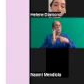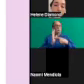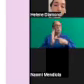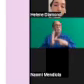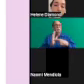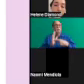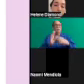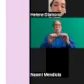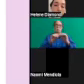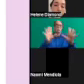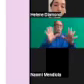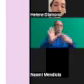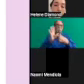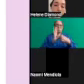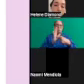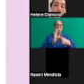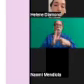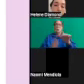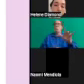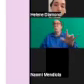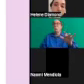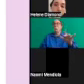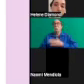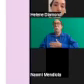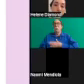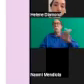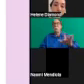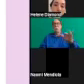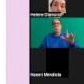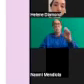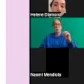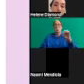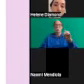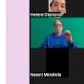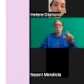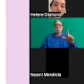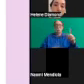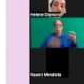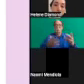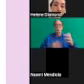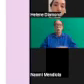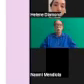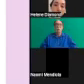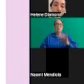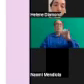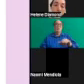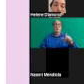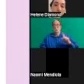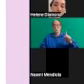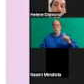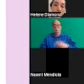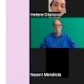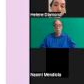blatant examples of the charitable model, and the charitable model again being the model where